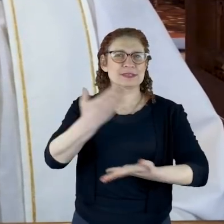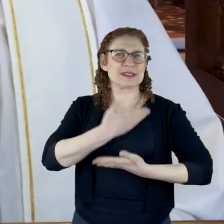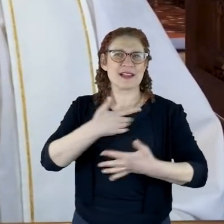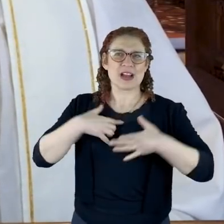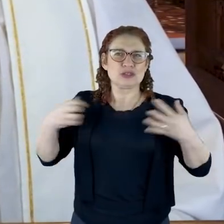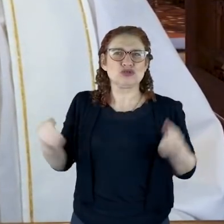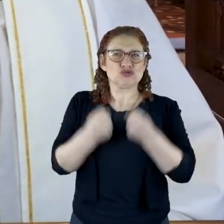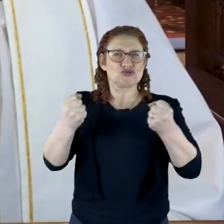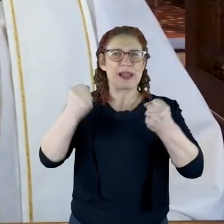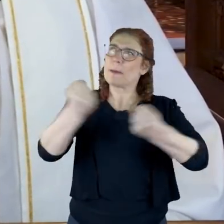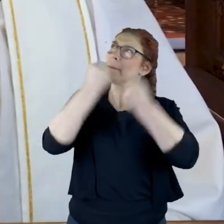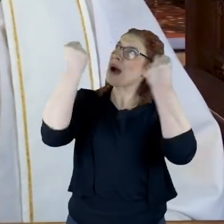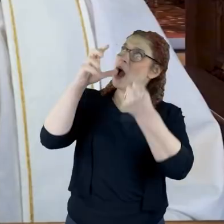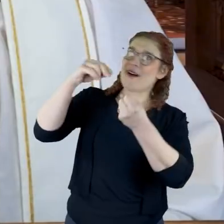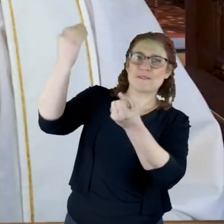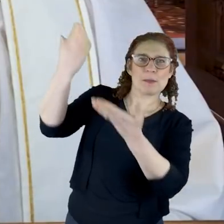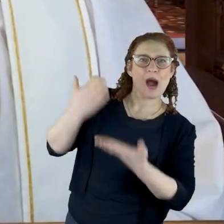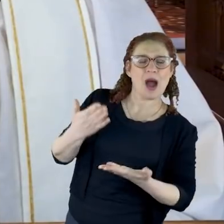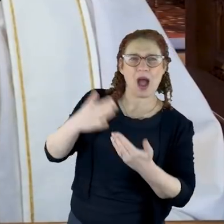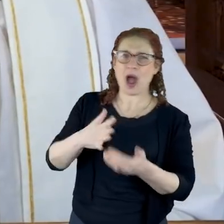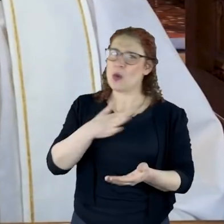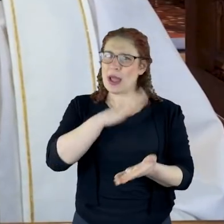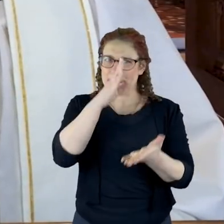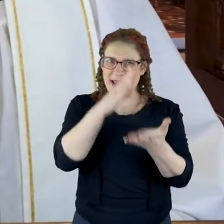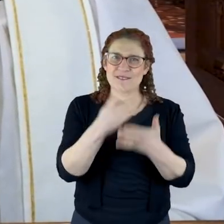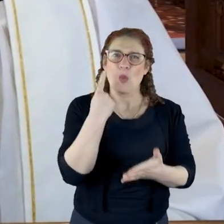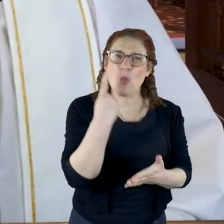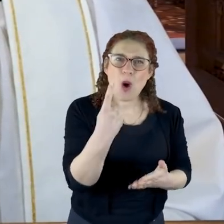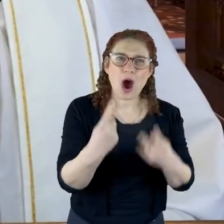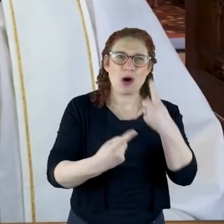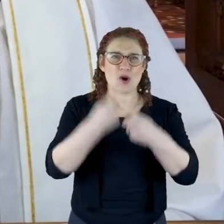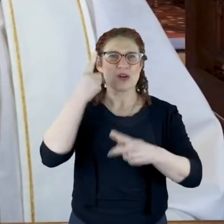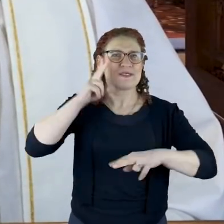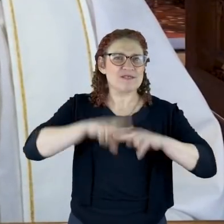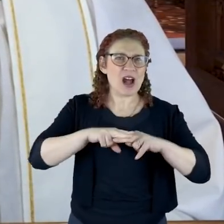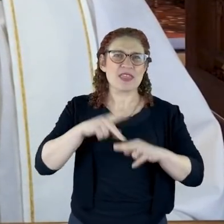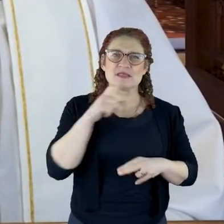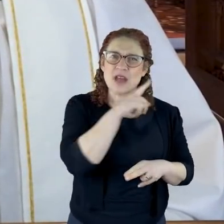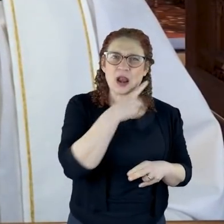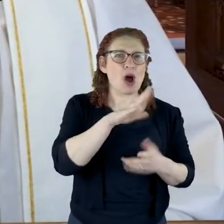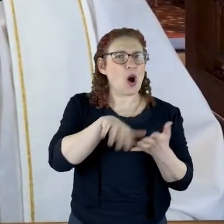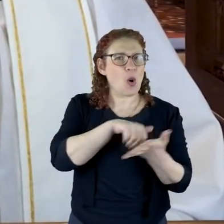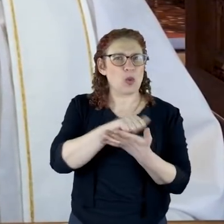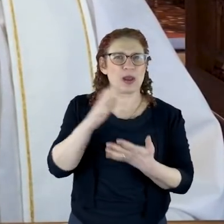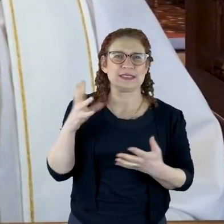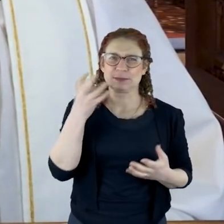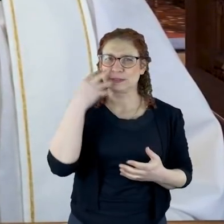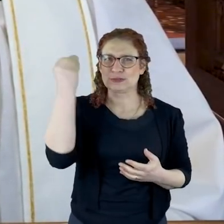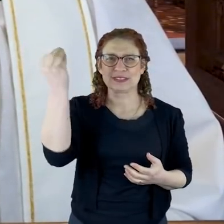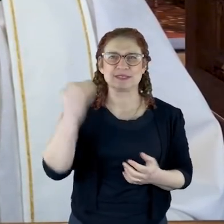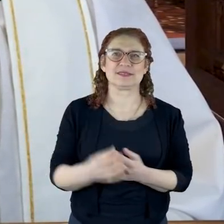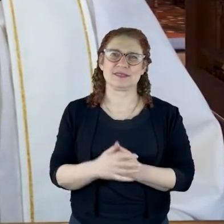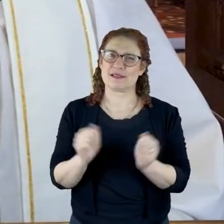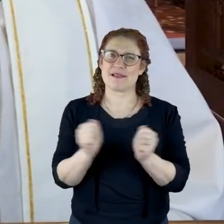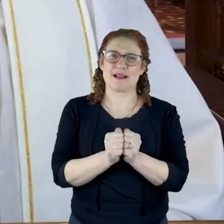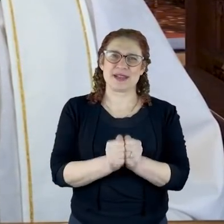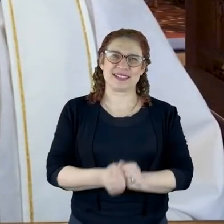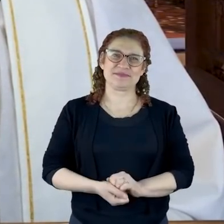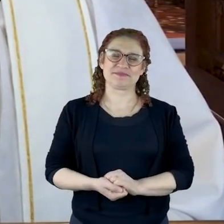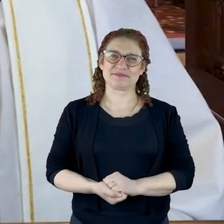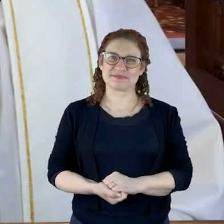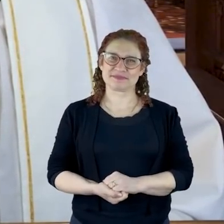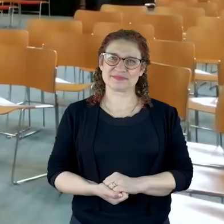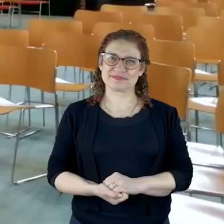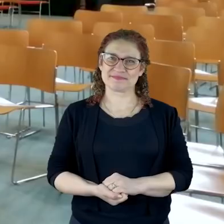who strengthens us with power from on high. We believe in one God, Father, Son, and Holy Spirit.